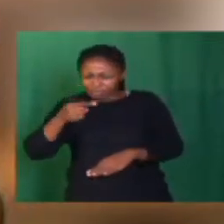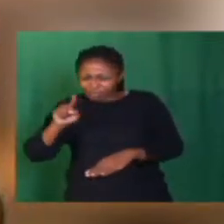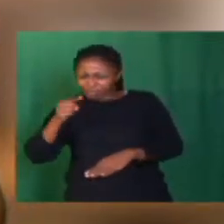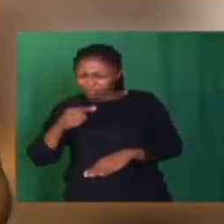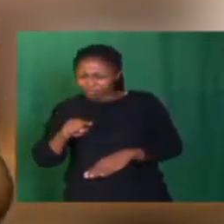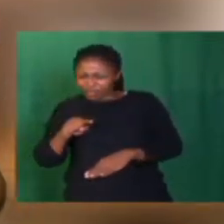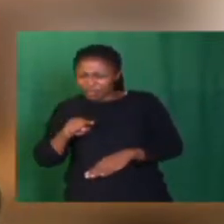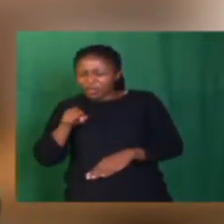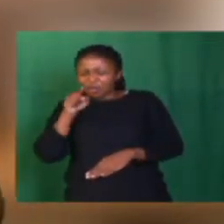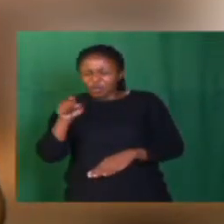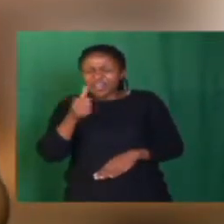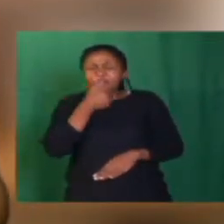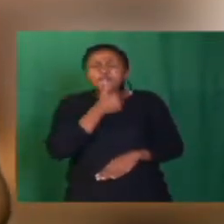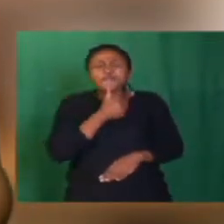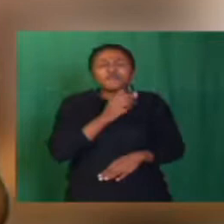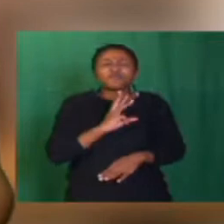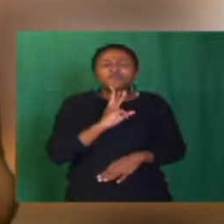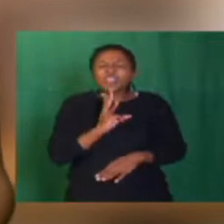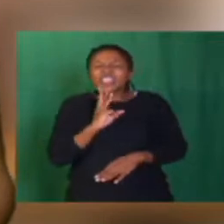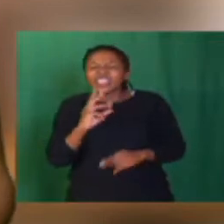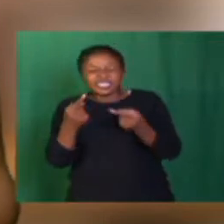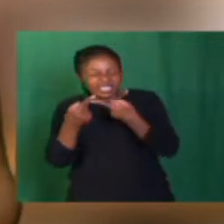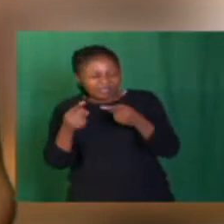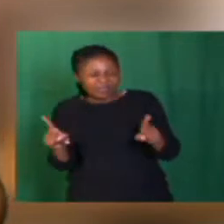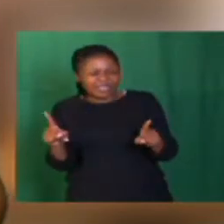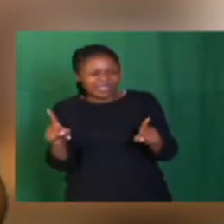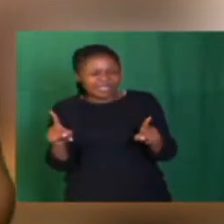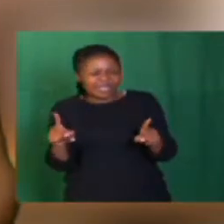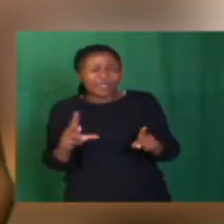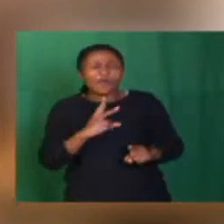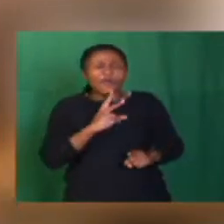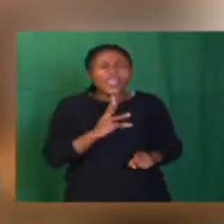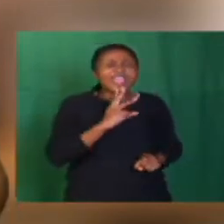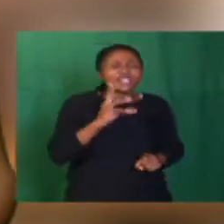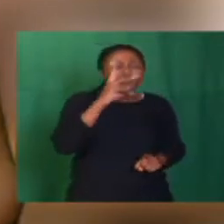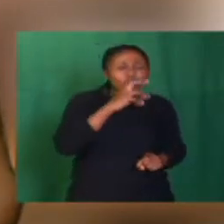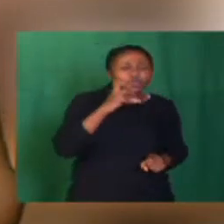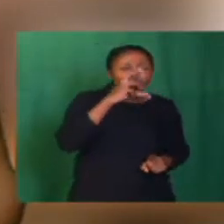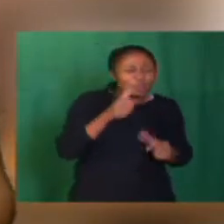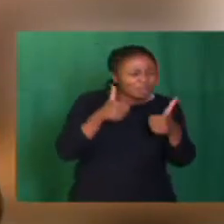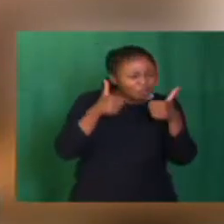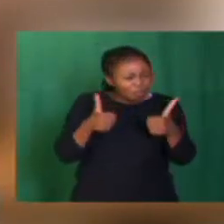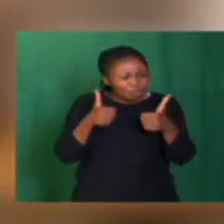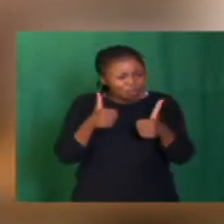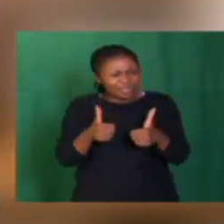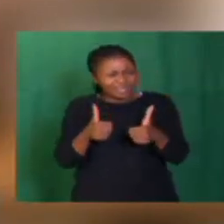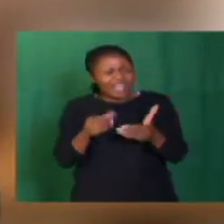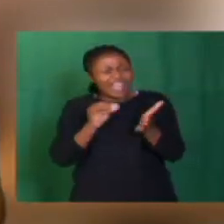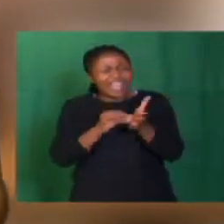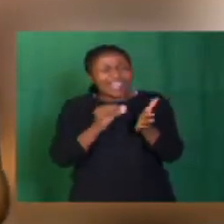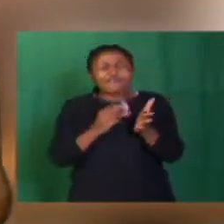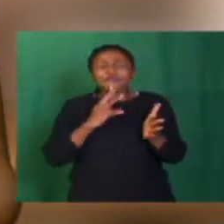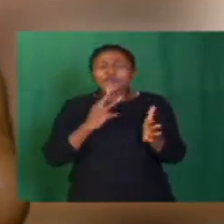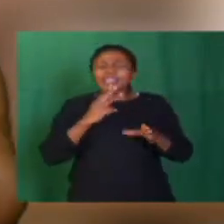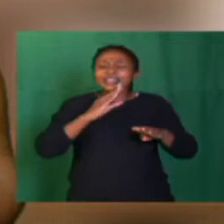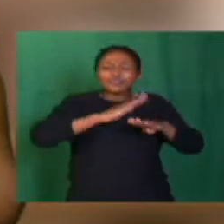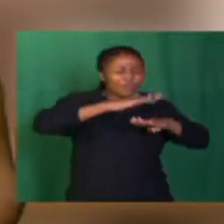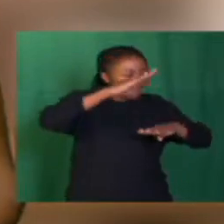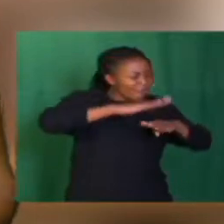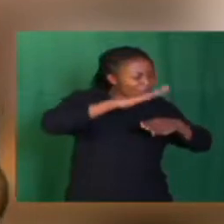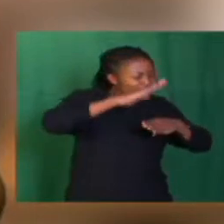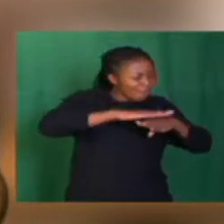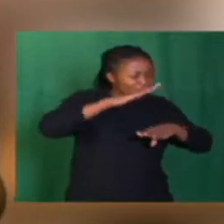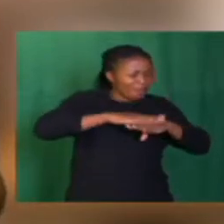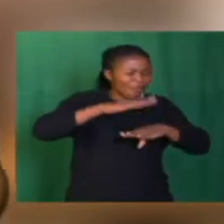of grammar. He or she is able to pronounce words correctly. So the more you take charge of the conversation, it is the more you'll